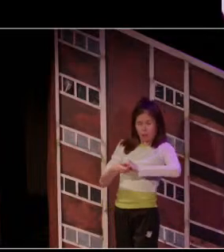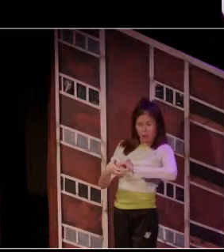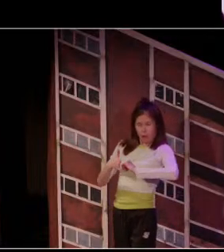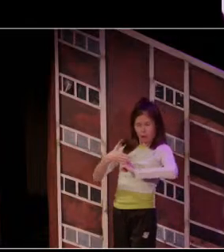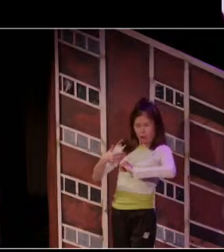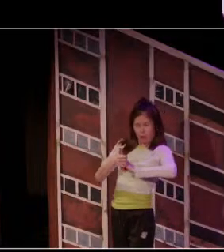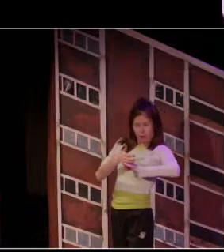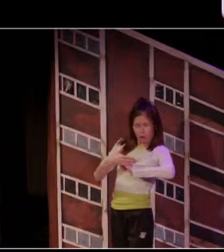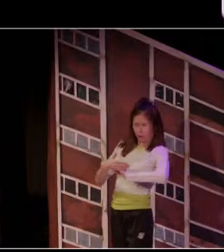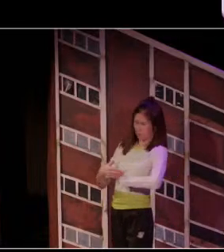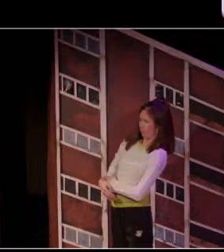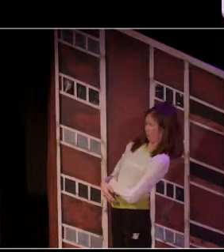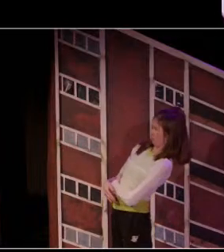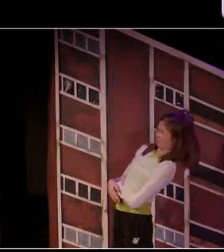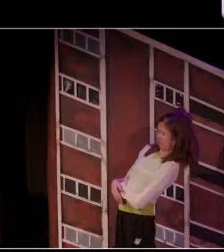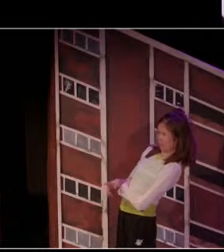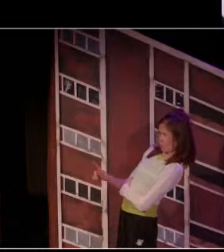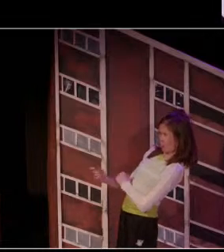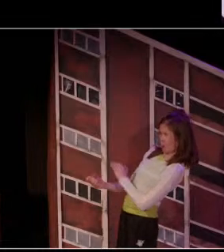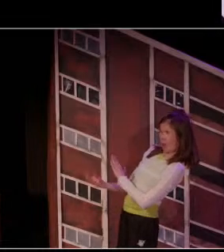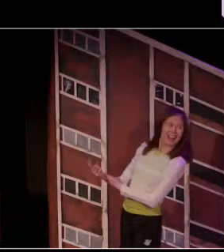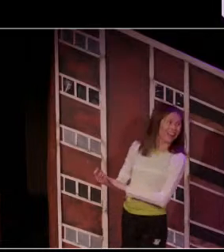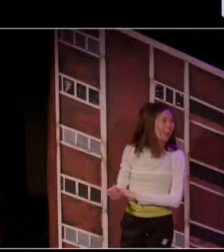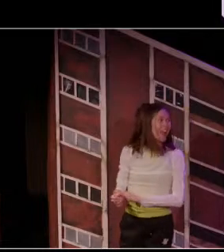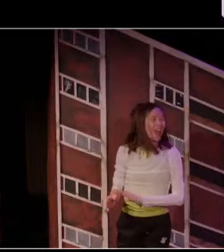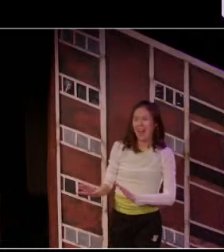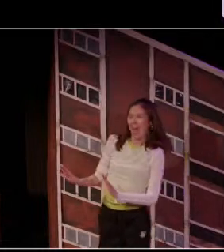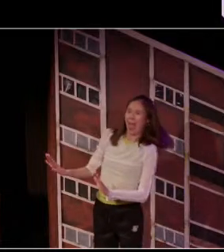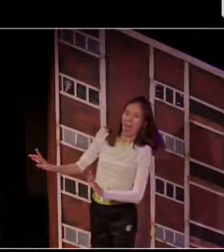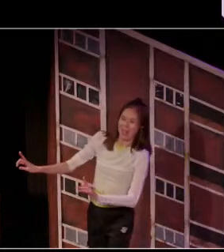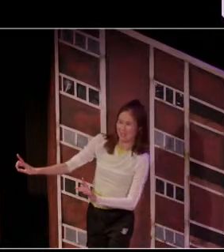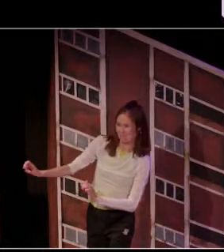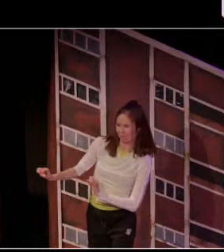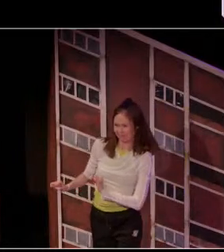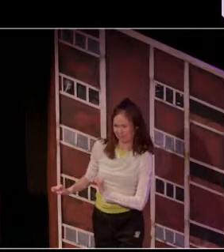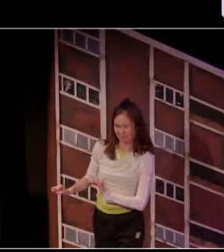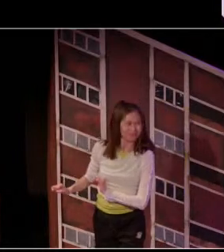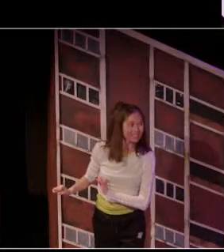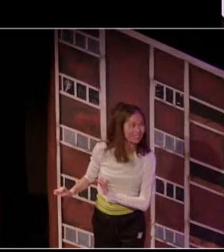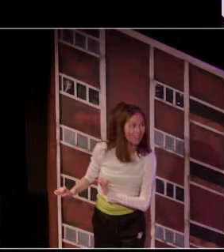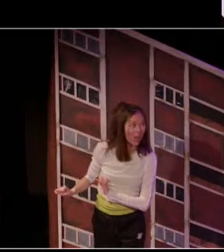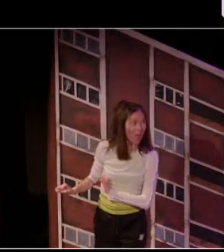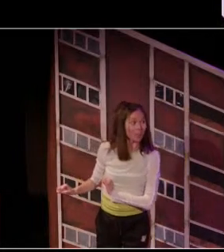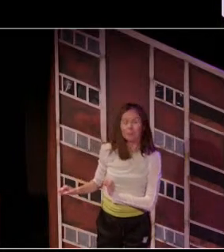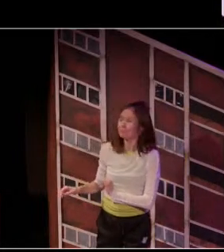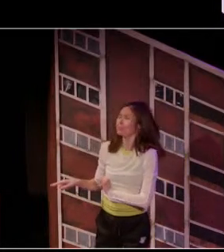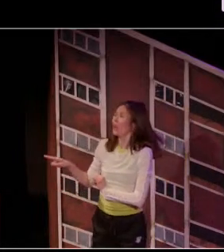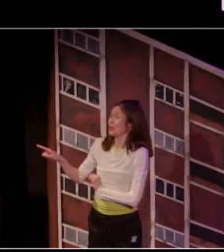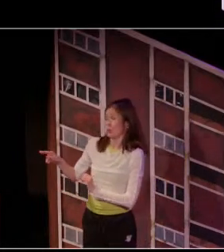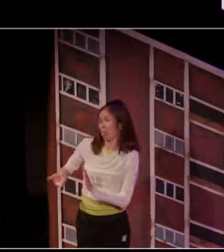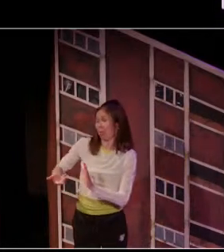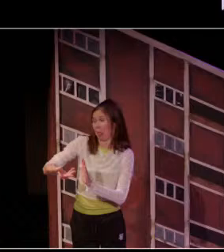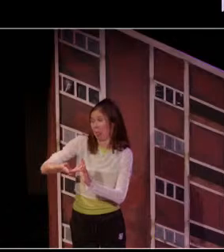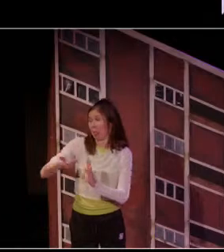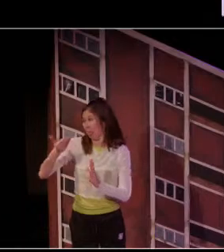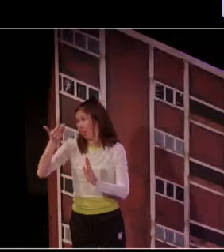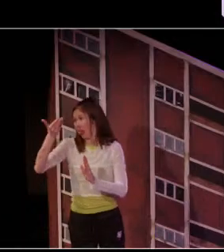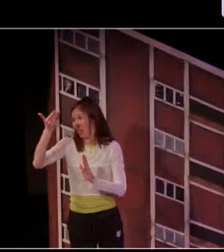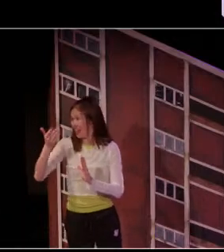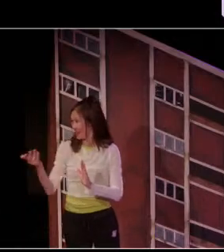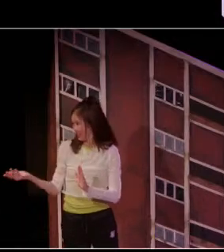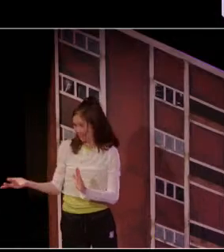soft. Pardon me. Carry on with your elucidations. Say what